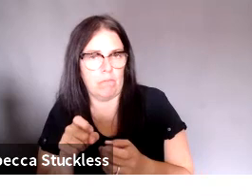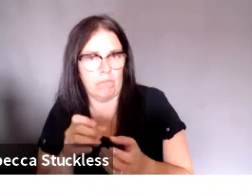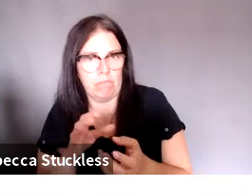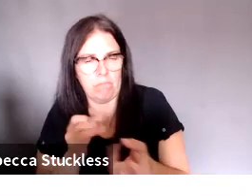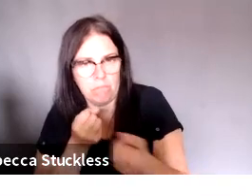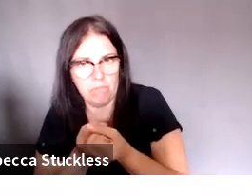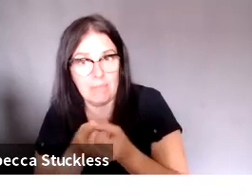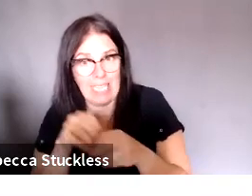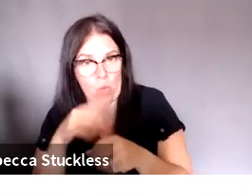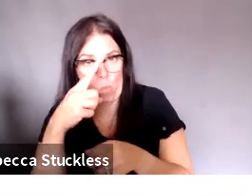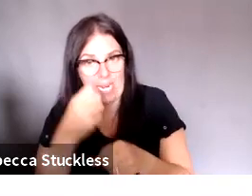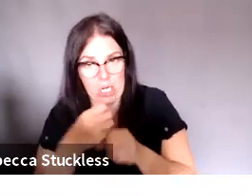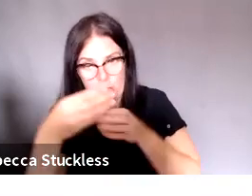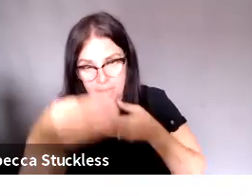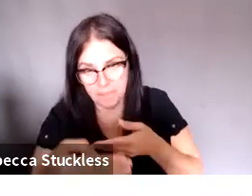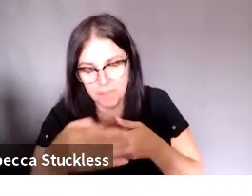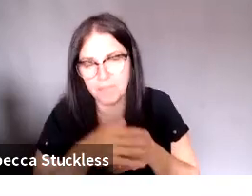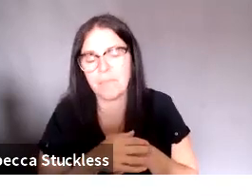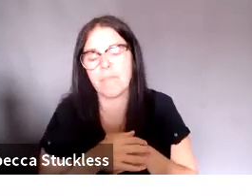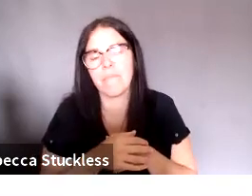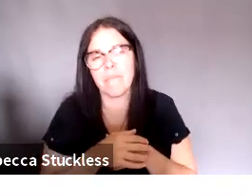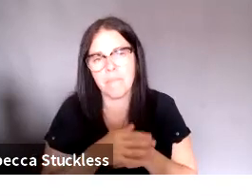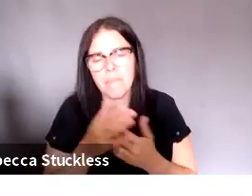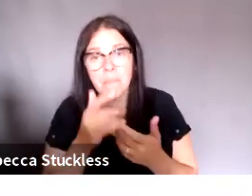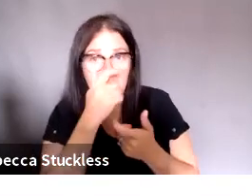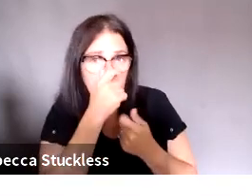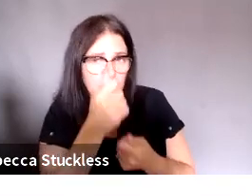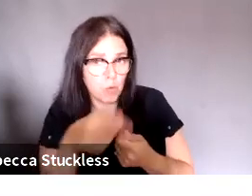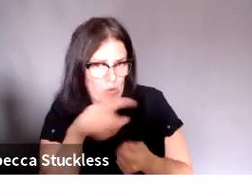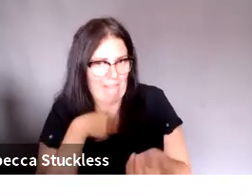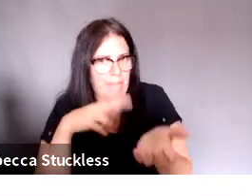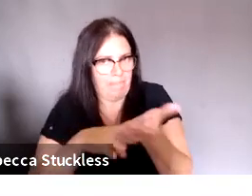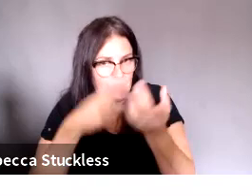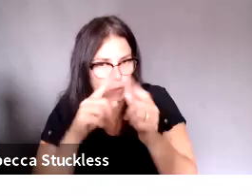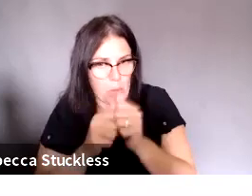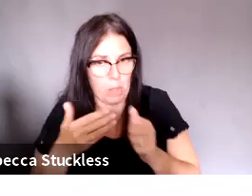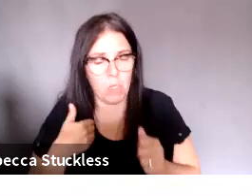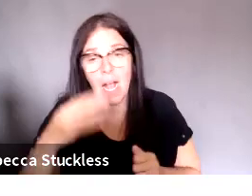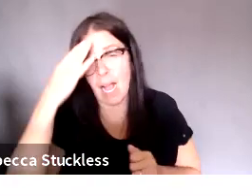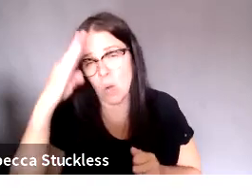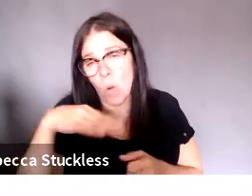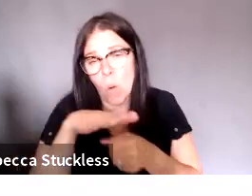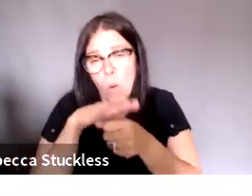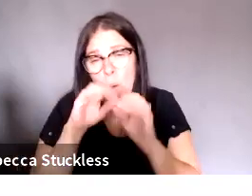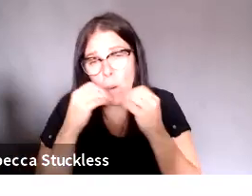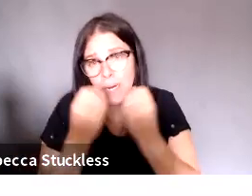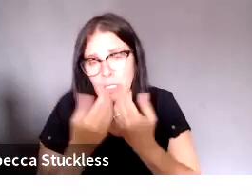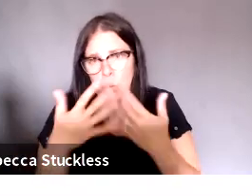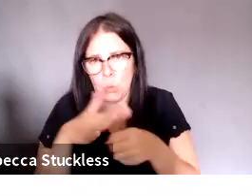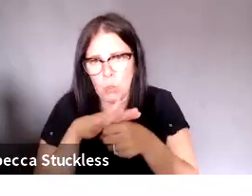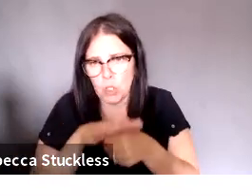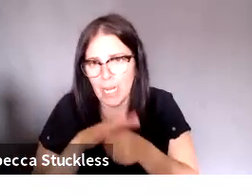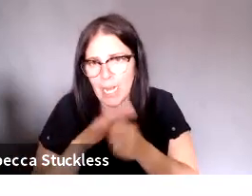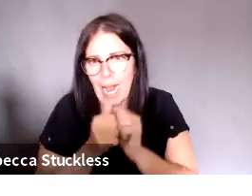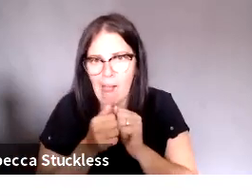And interestingly, you know, I know we have a lot of stress in our organizations about trying to meet that learner served